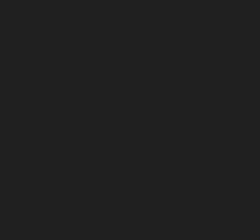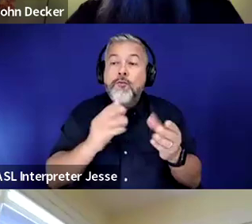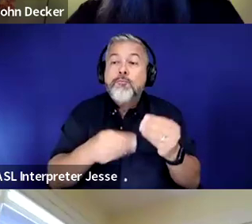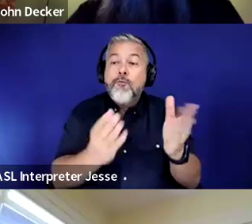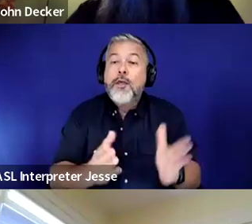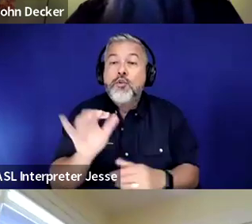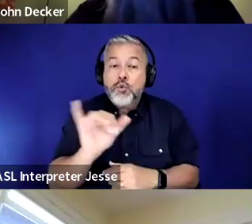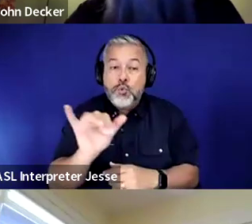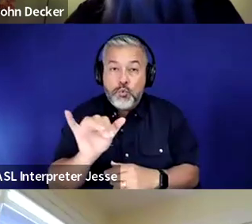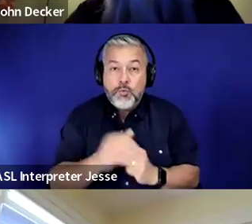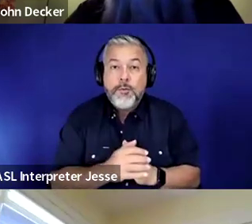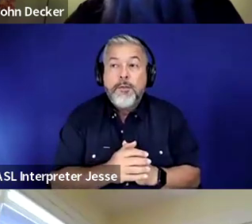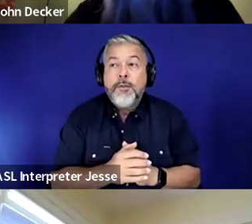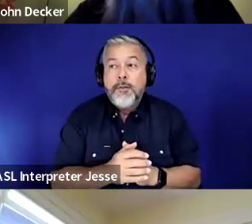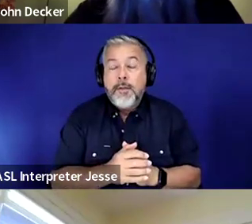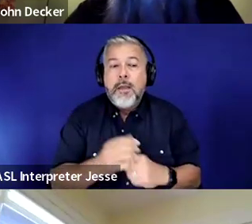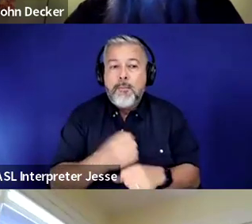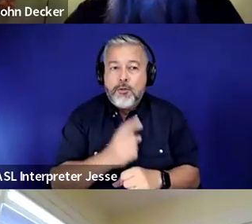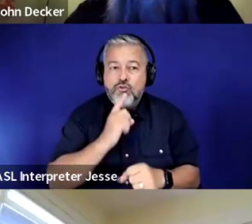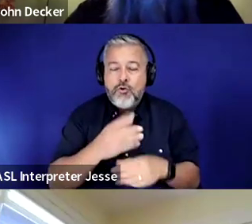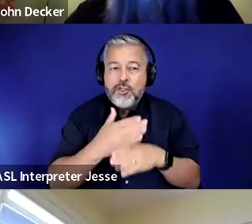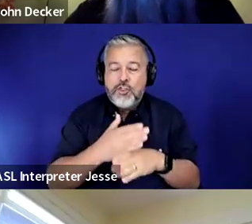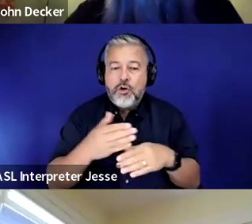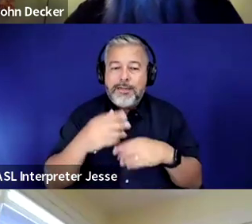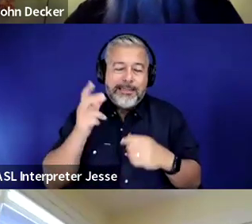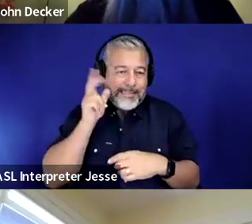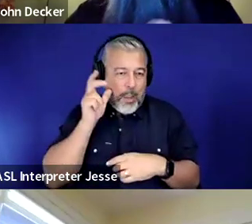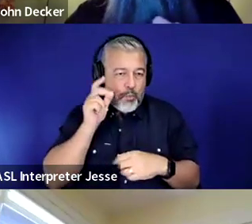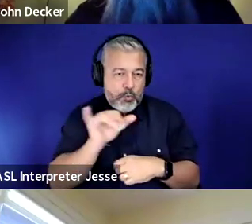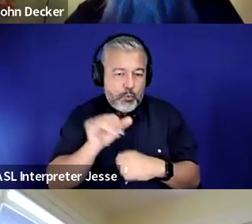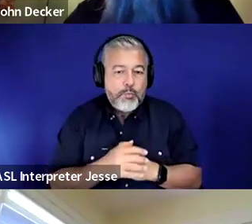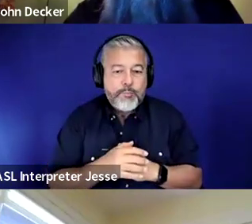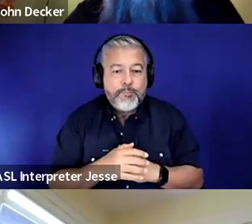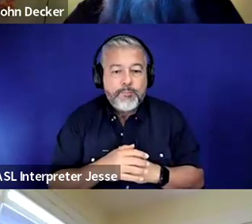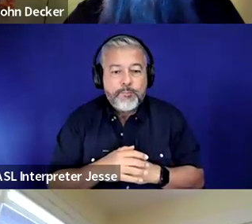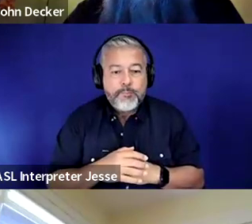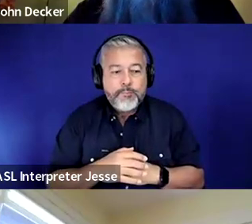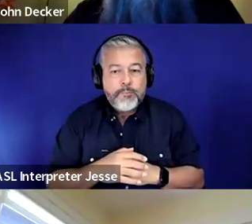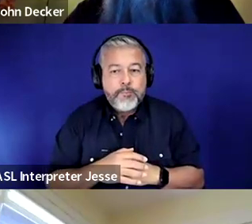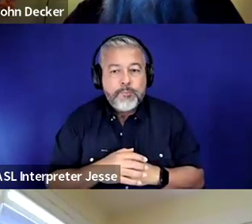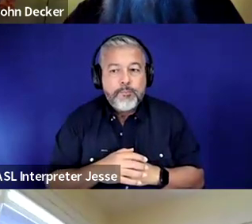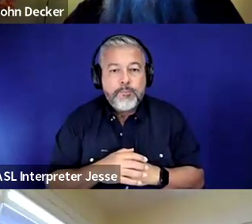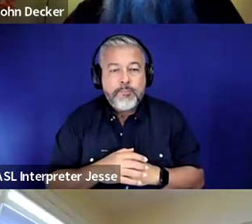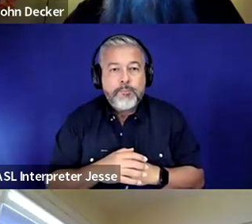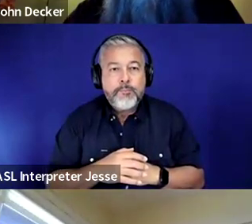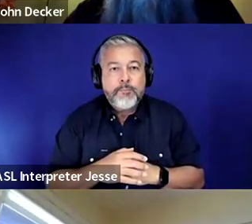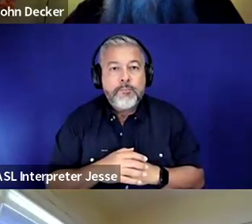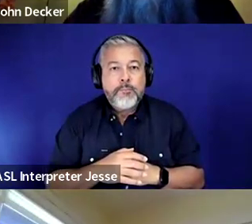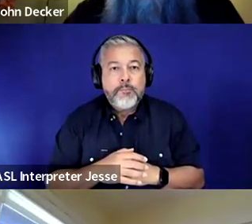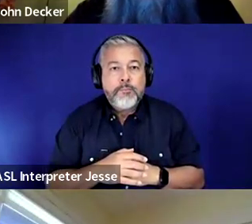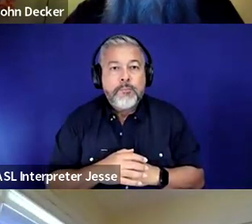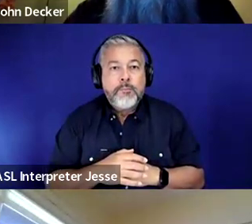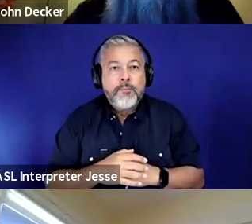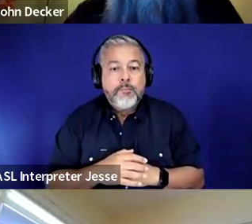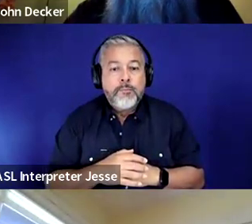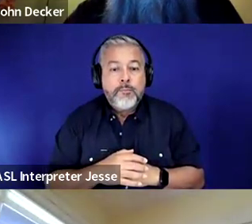well. And actually, just gonna make sure I share my sound with this when I share it too. Share and optimize for video